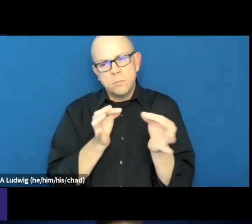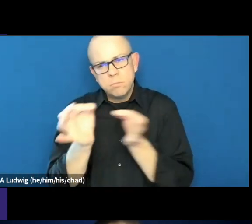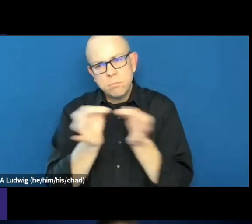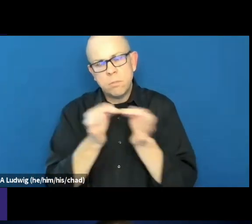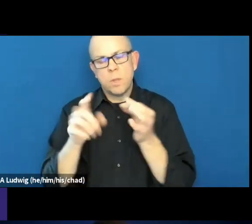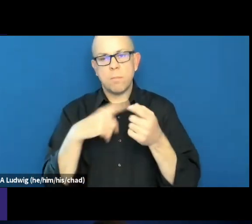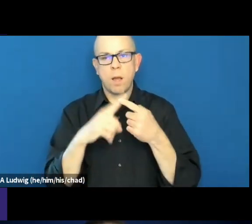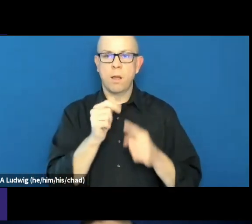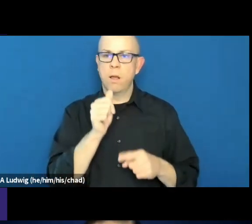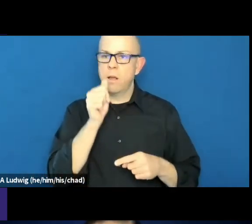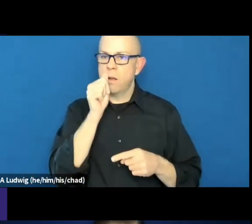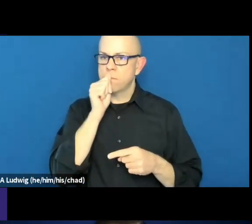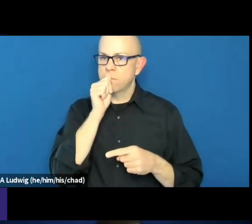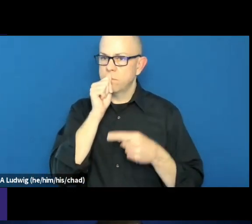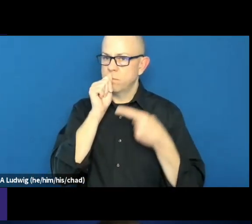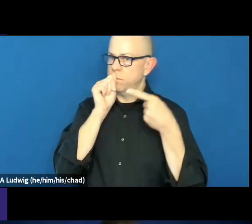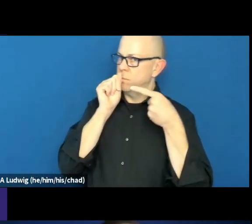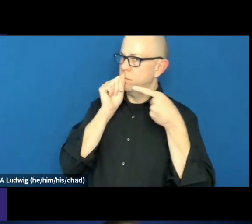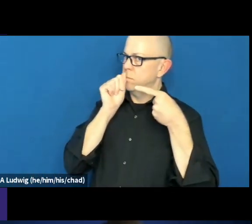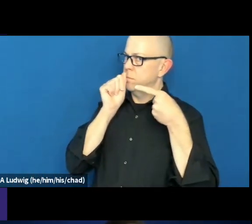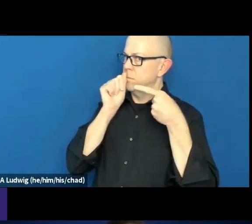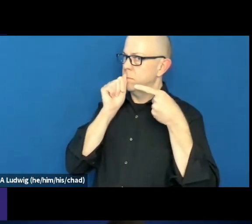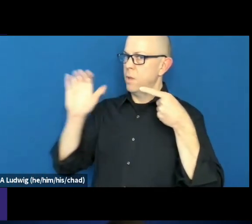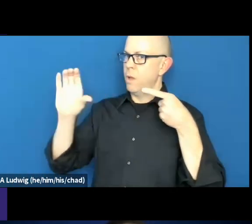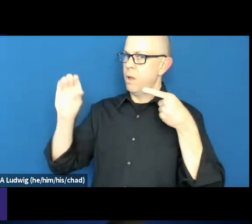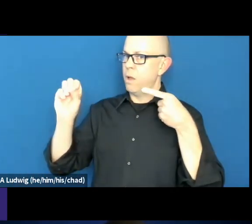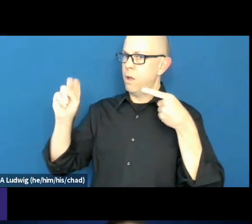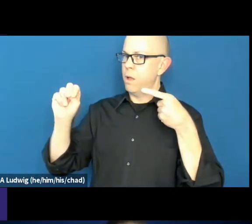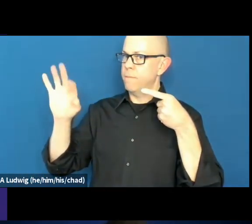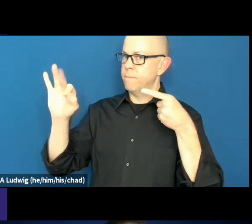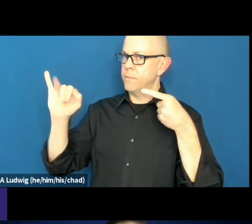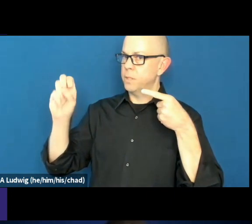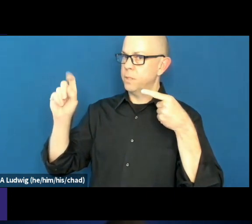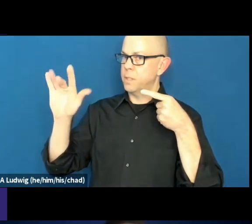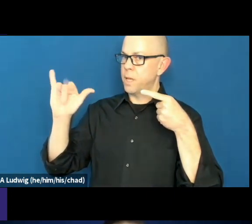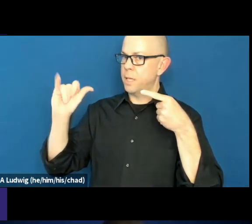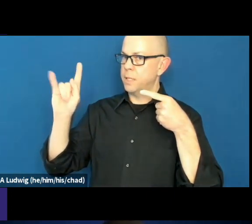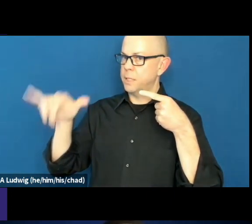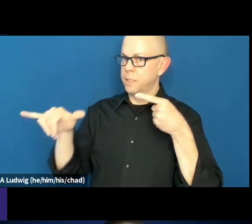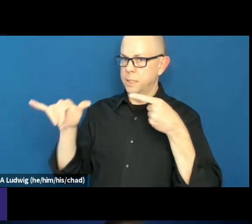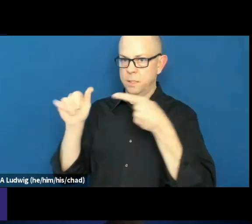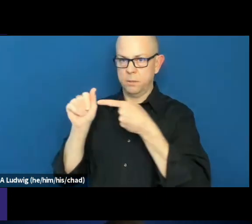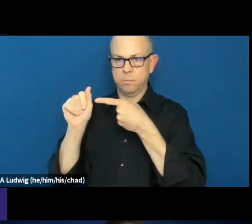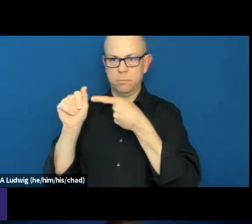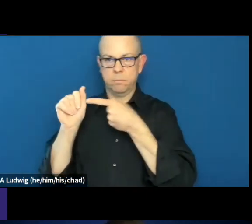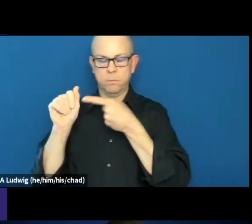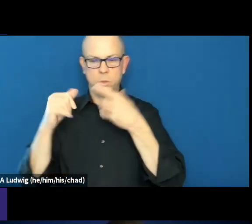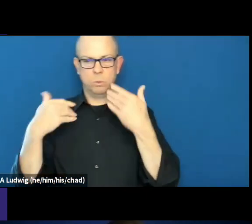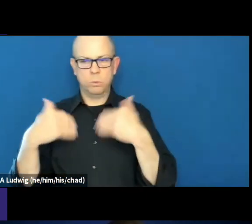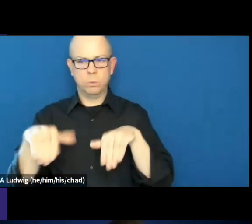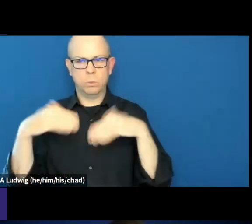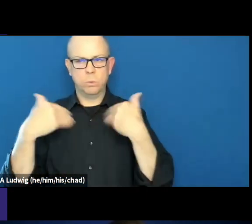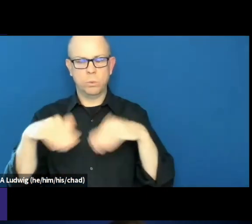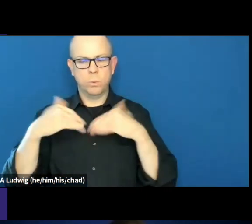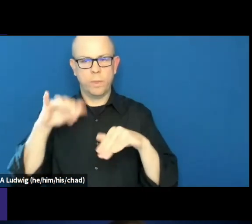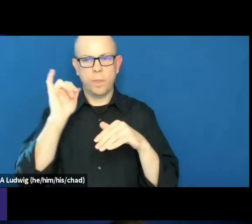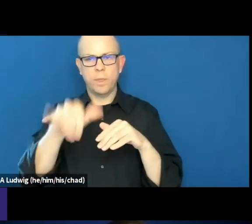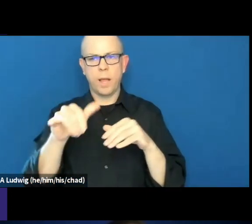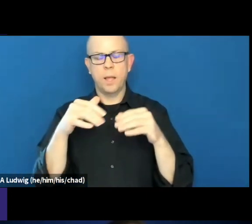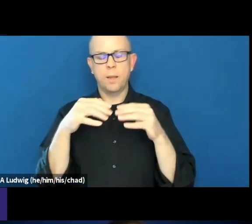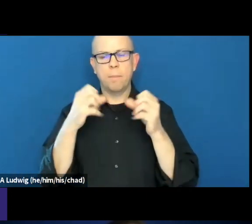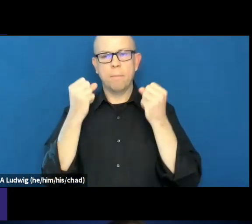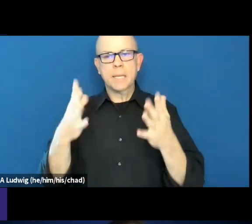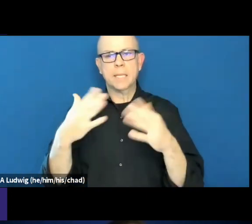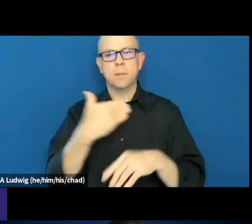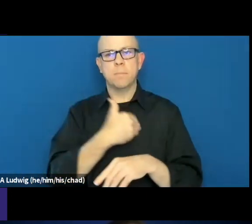We do want to take time to really clearly explain our position on confidentiality. Right. Confidentiality is a